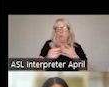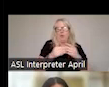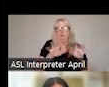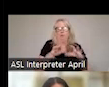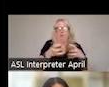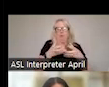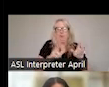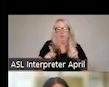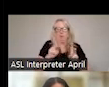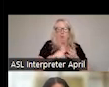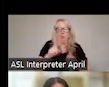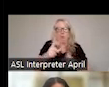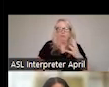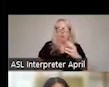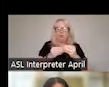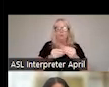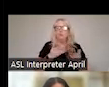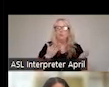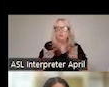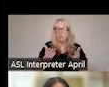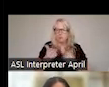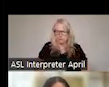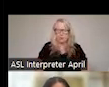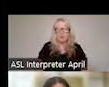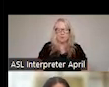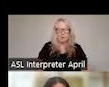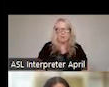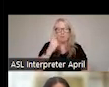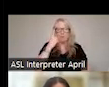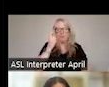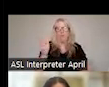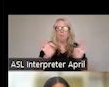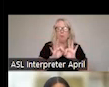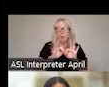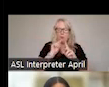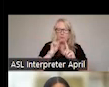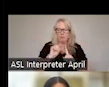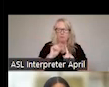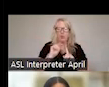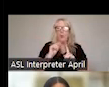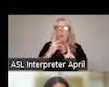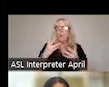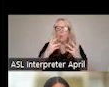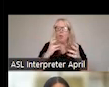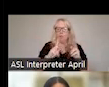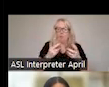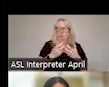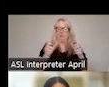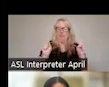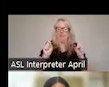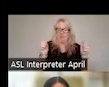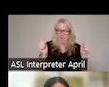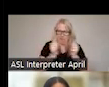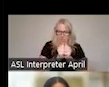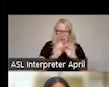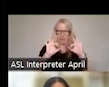need of additional service. And really the big kicker here is we want to keep people safe and with their families at home in whatever